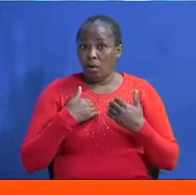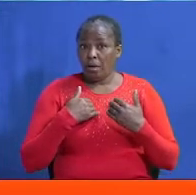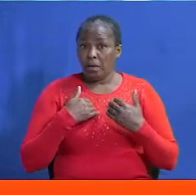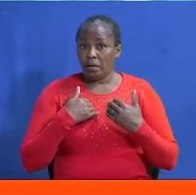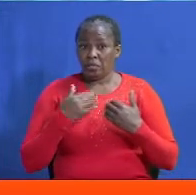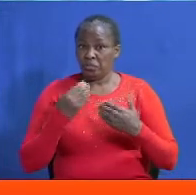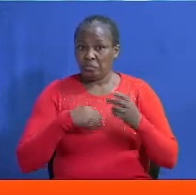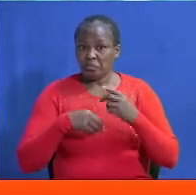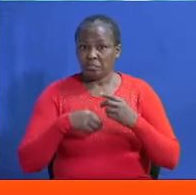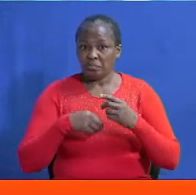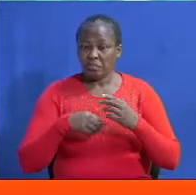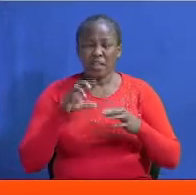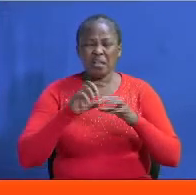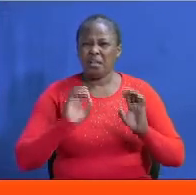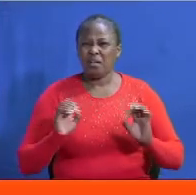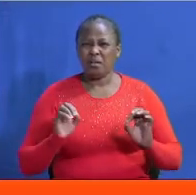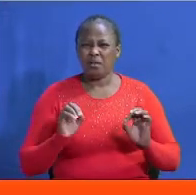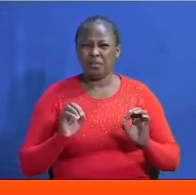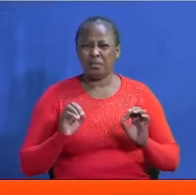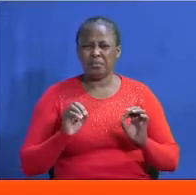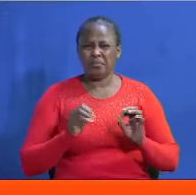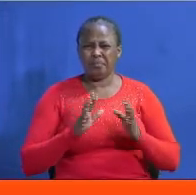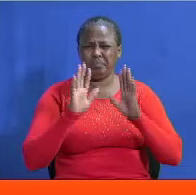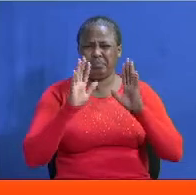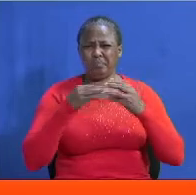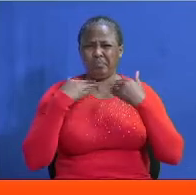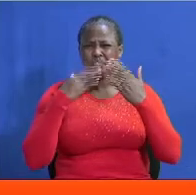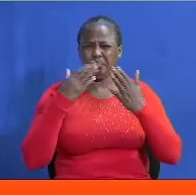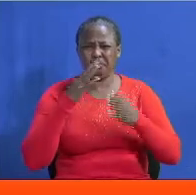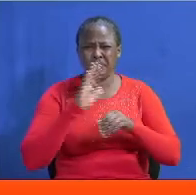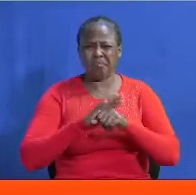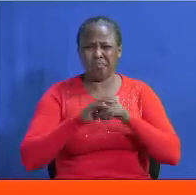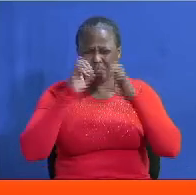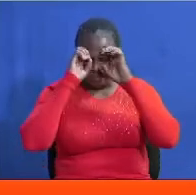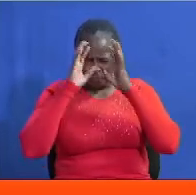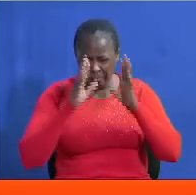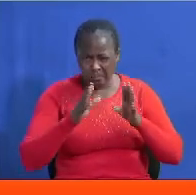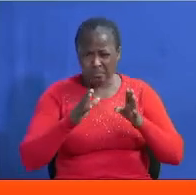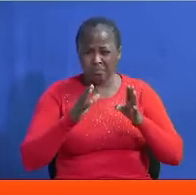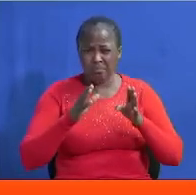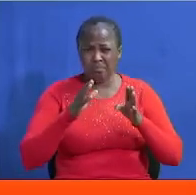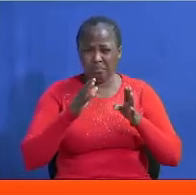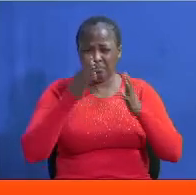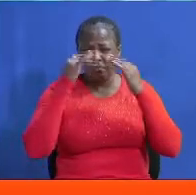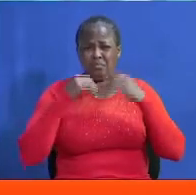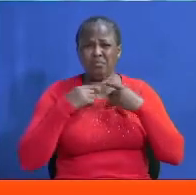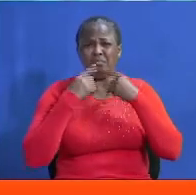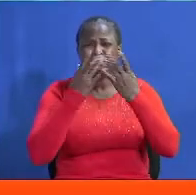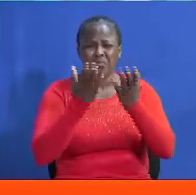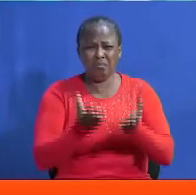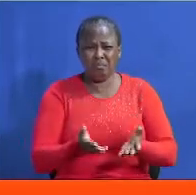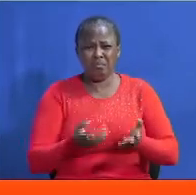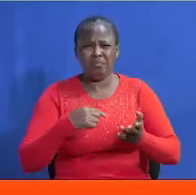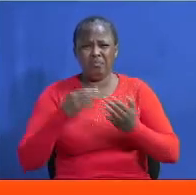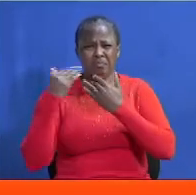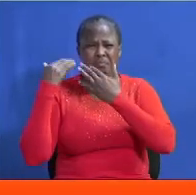necessary. Yeah. Yeah. All right. So, thank you so much, Anthony, for that insightful information. Thank you. We really